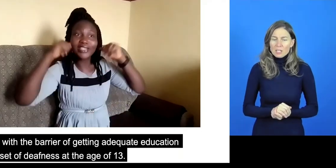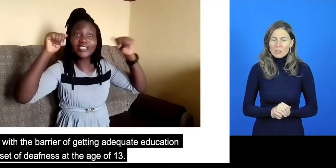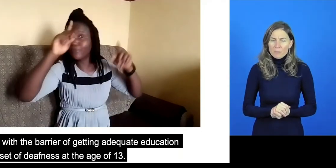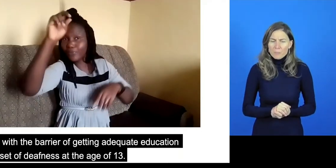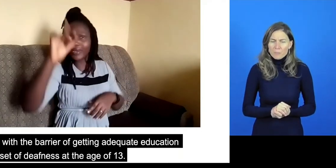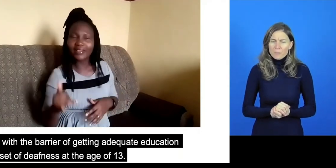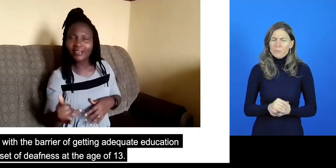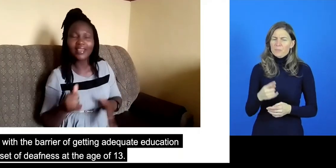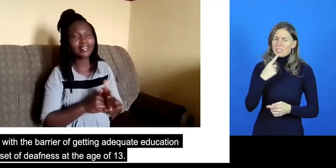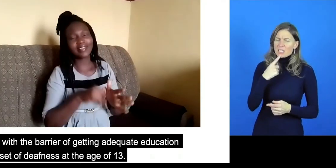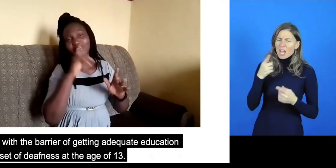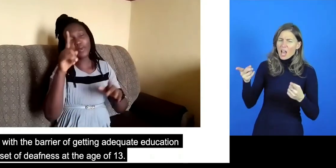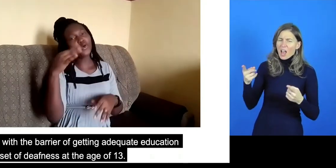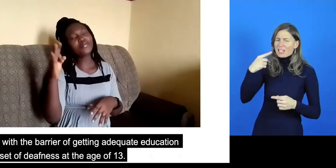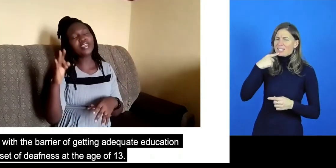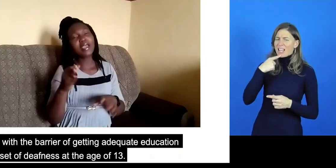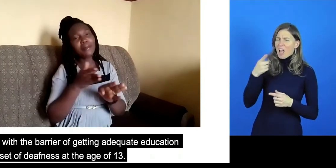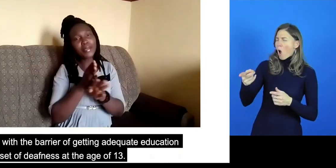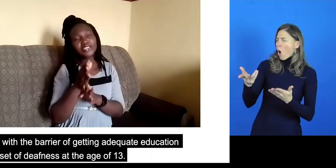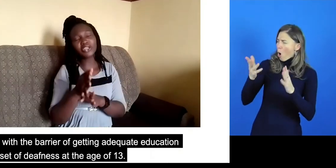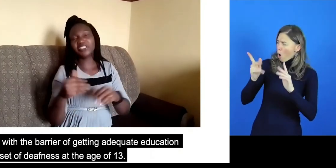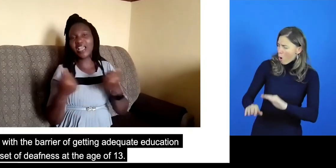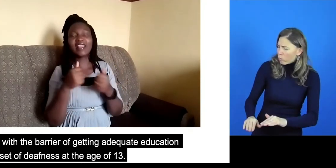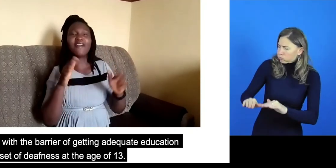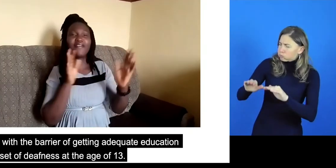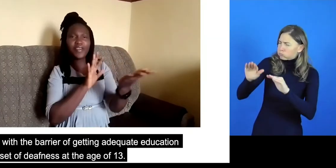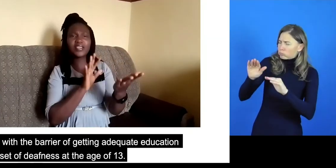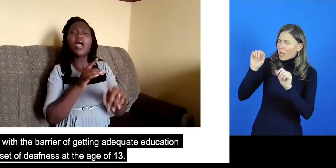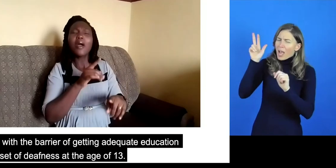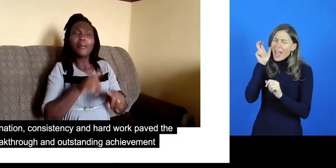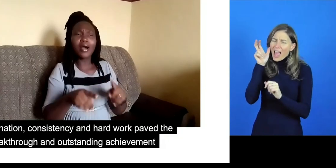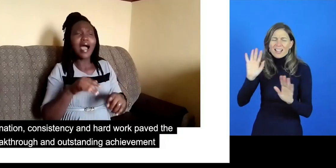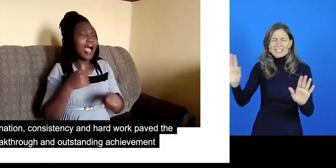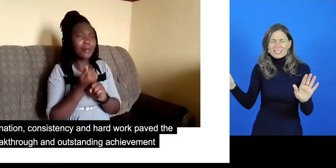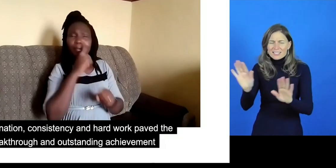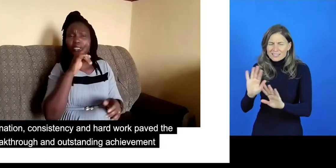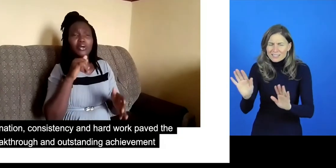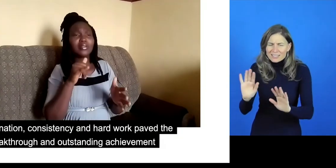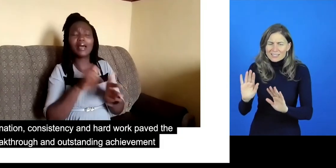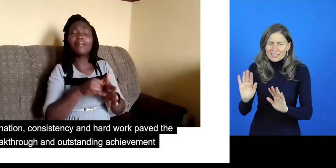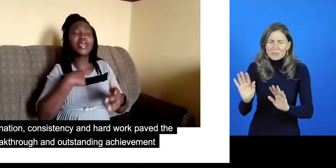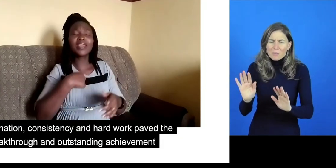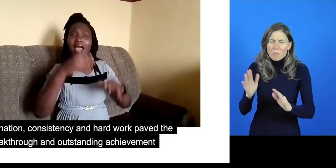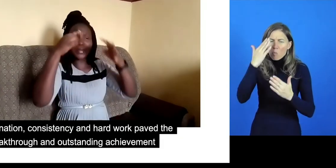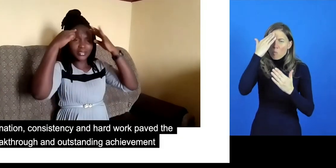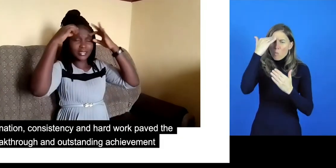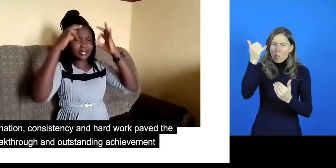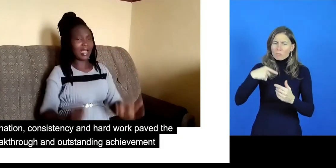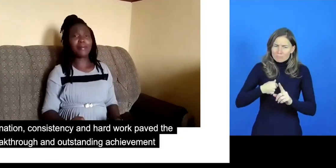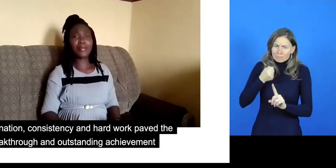to achieve brilliantly. That's one of the major challenges I face. But I'm sure that me,